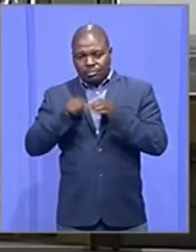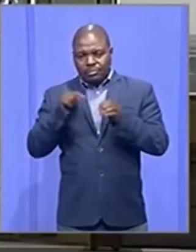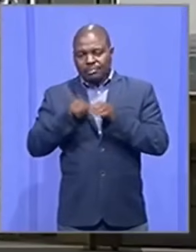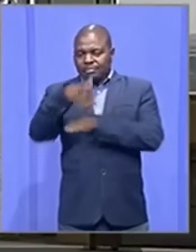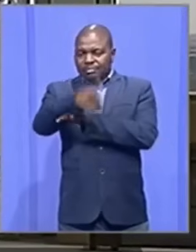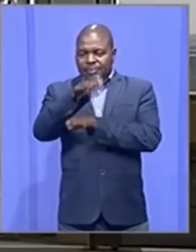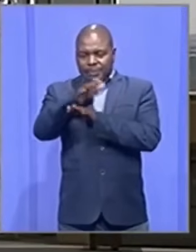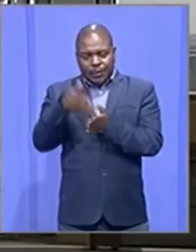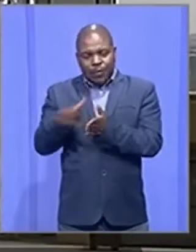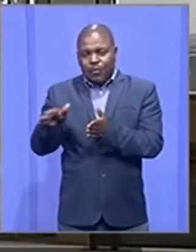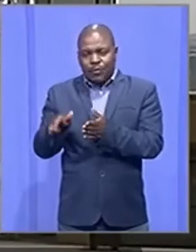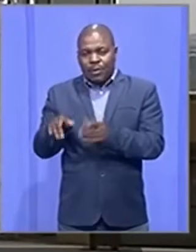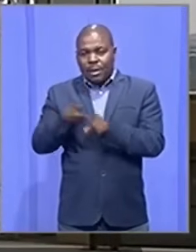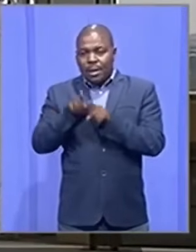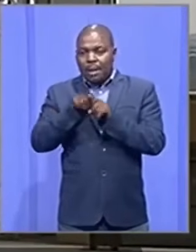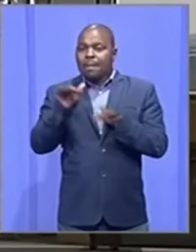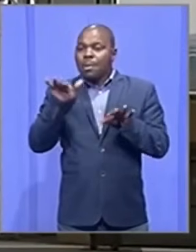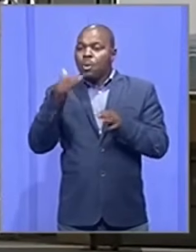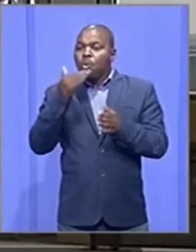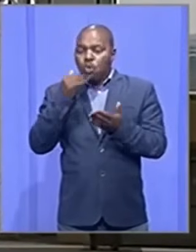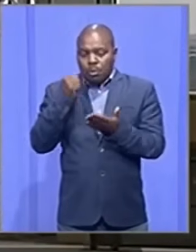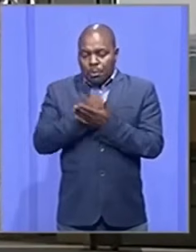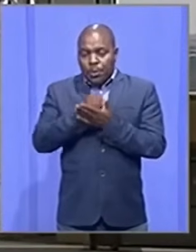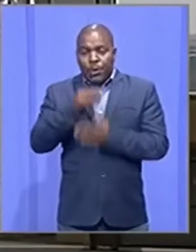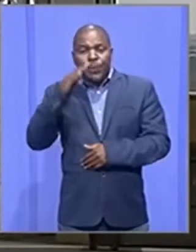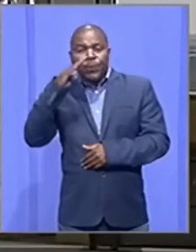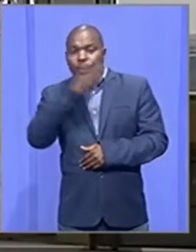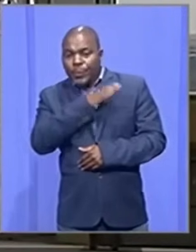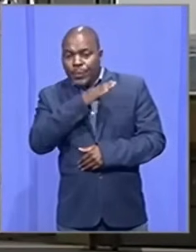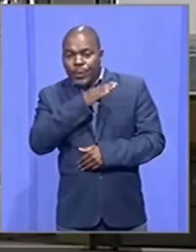melata e senang ditokomane fela lenaneng la batho